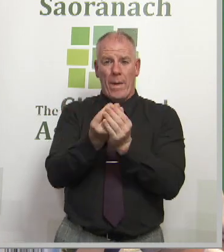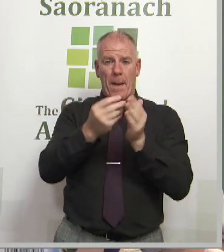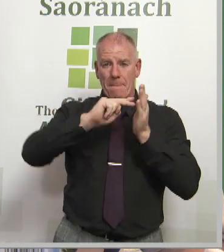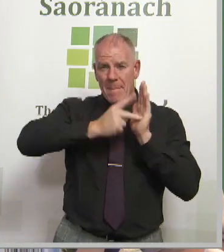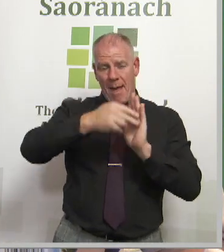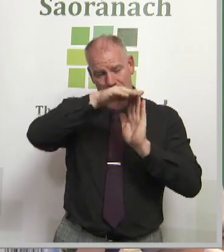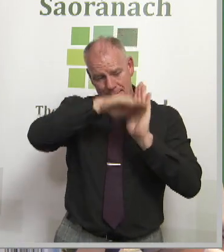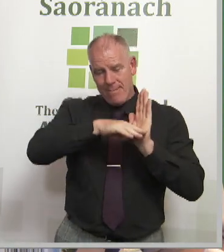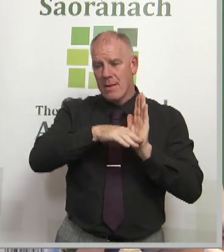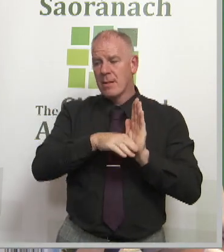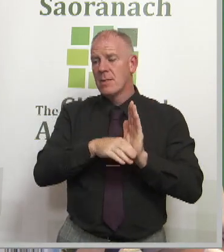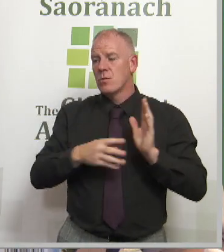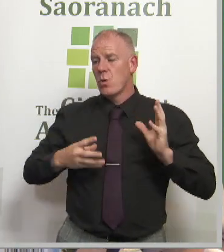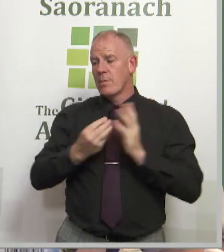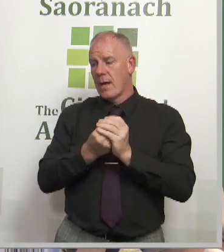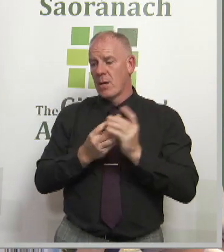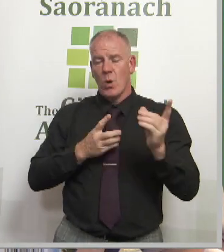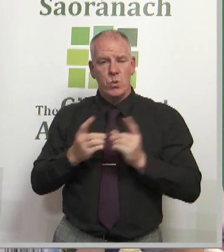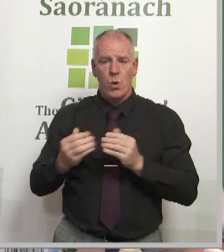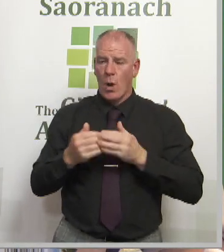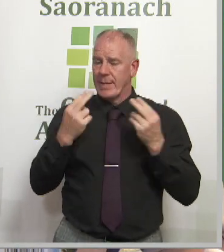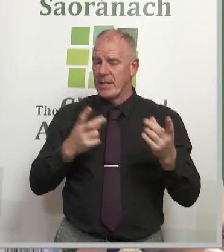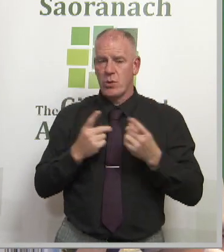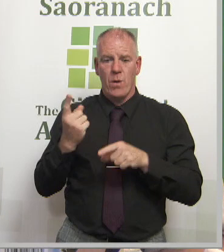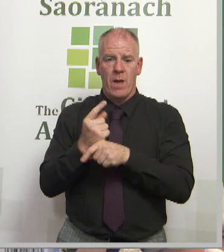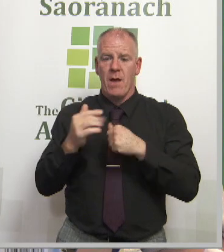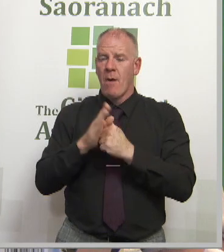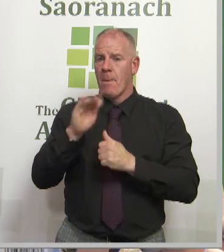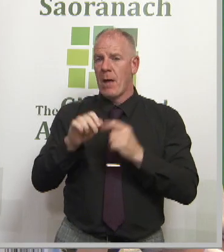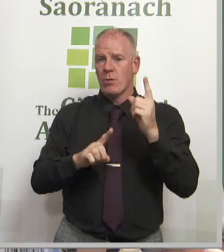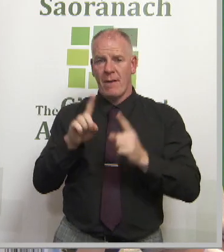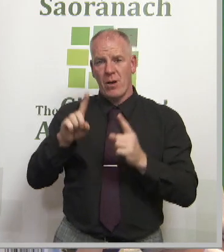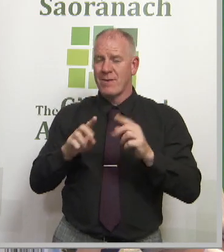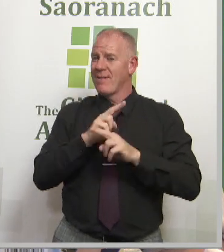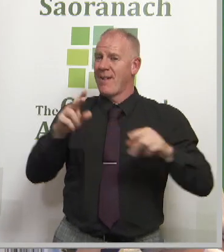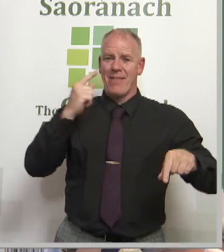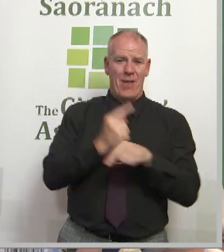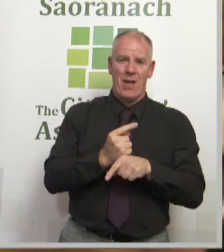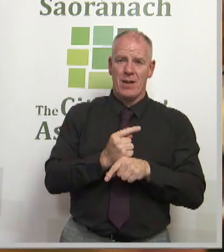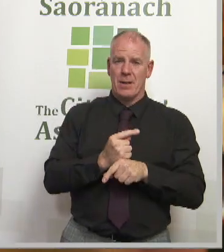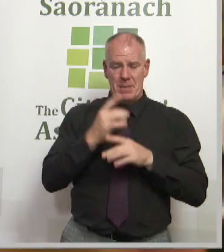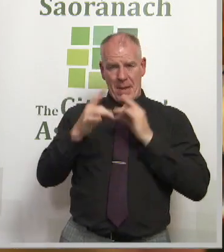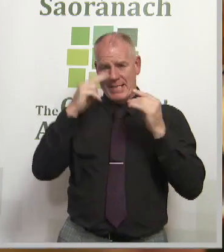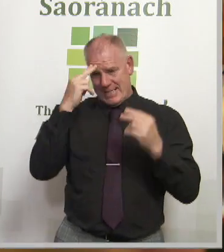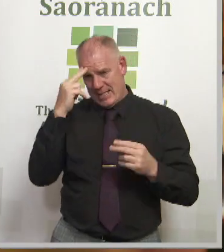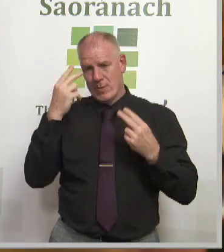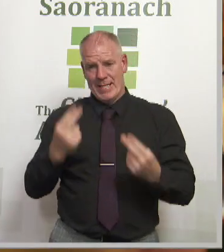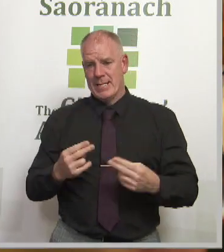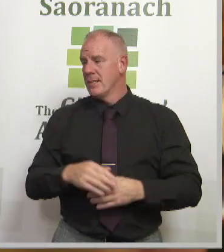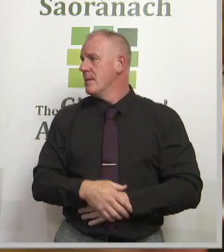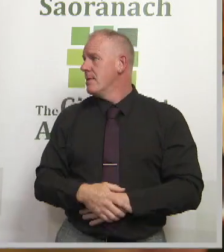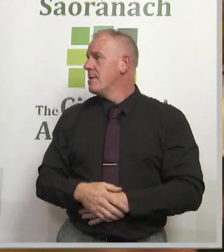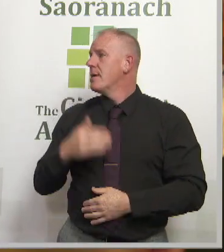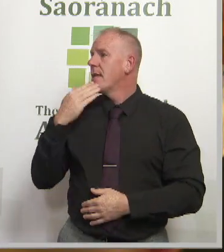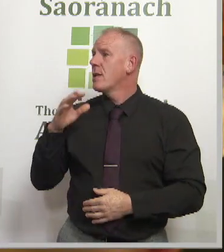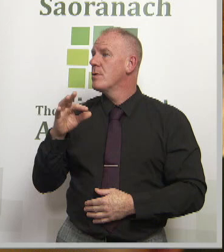to try and come together to do what we're doing in biodiversity is needed. It doesn't exist and it makes sense. Thank you, Micheál. Thank